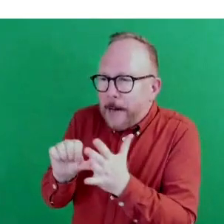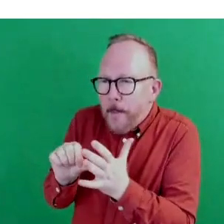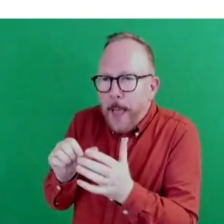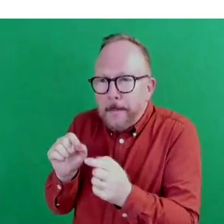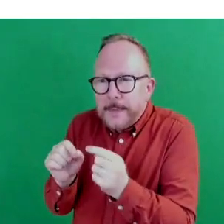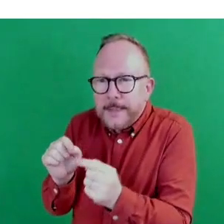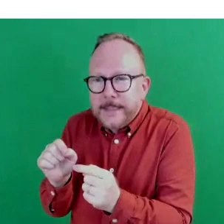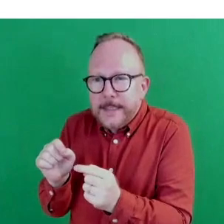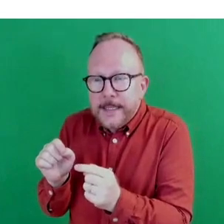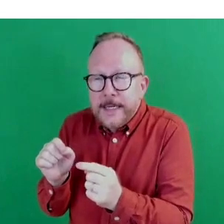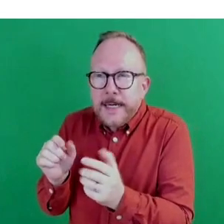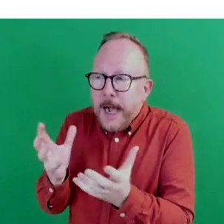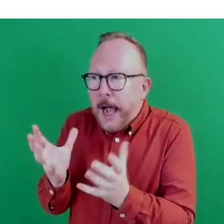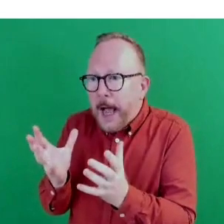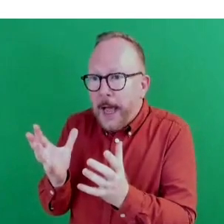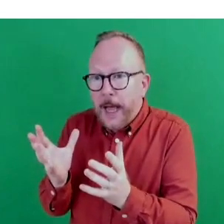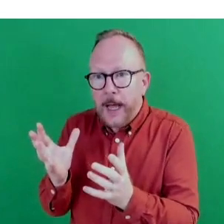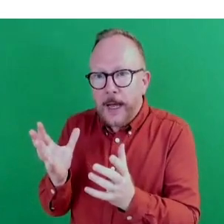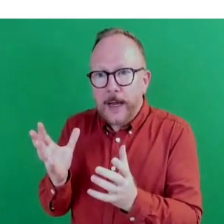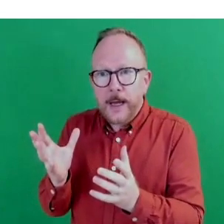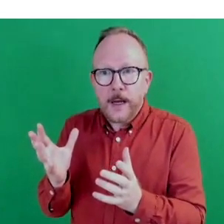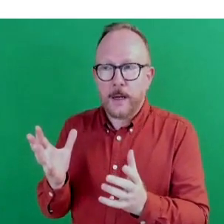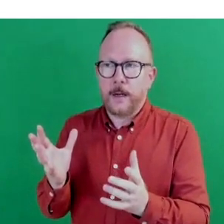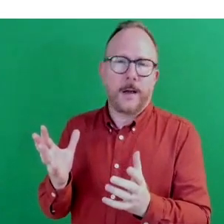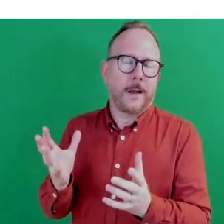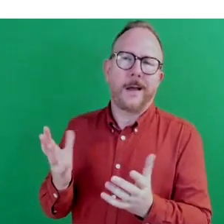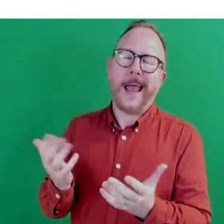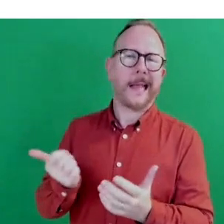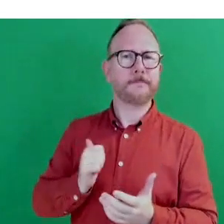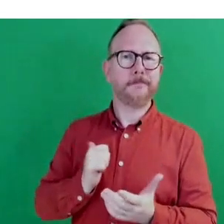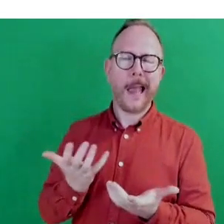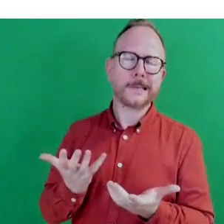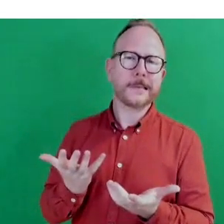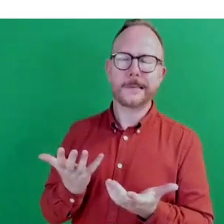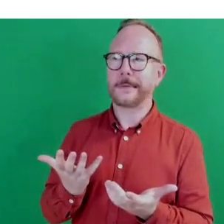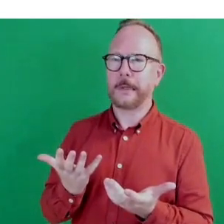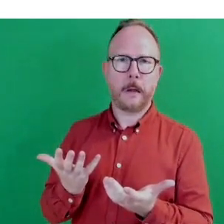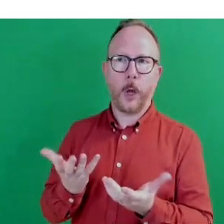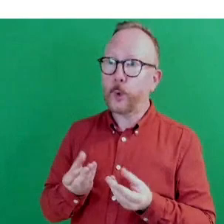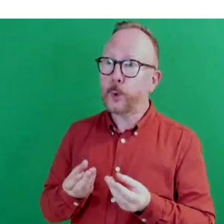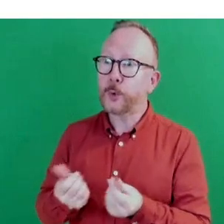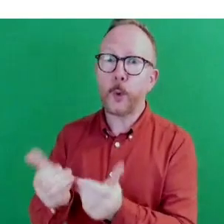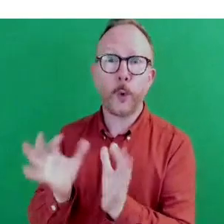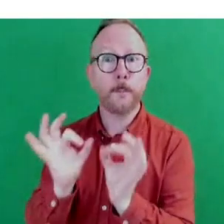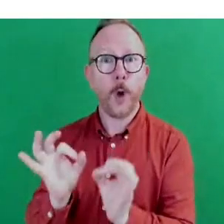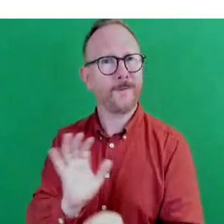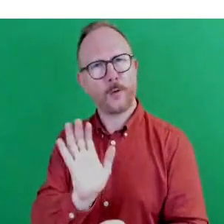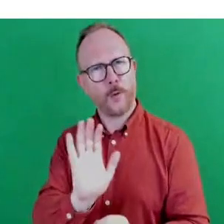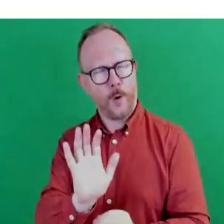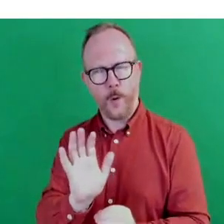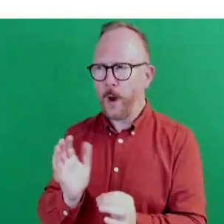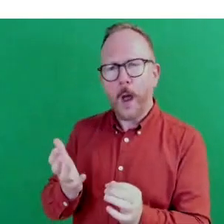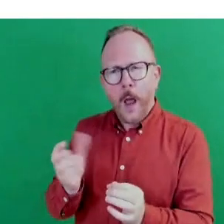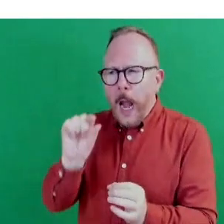and important and new role to have any. I'd say it's a brand new role. Not everyone